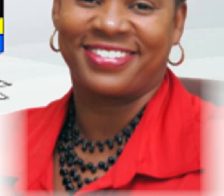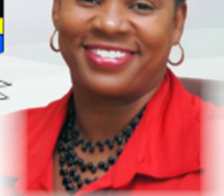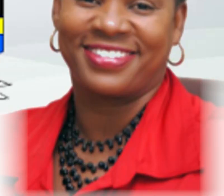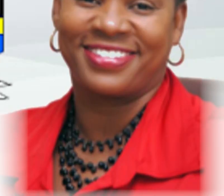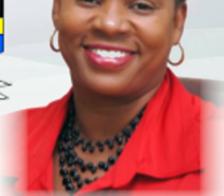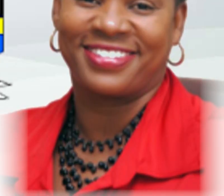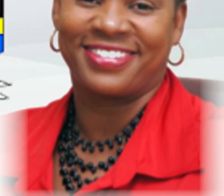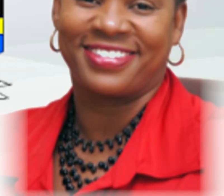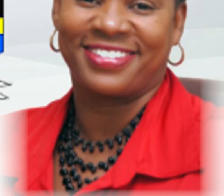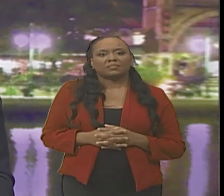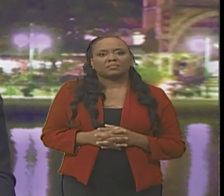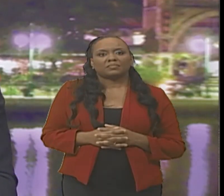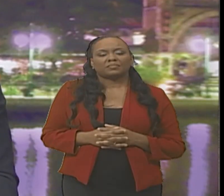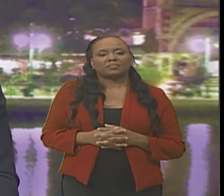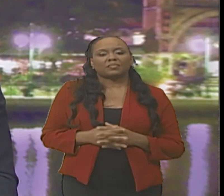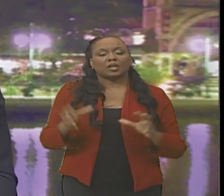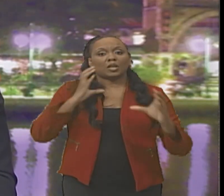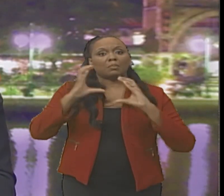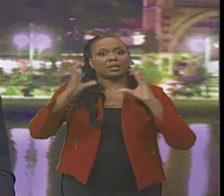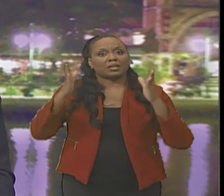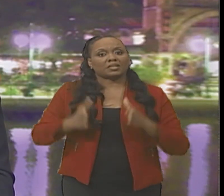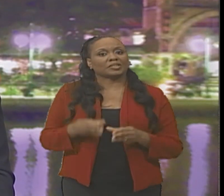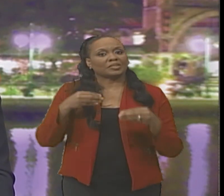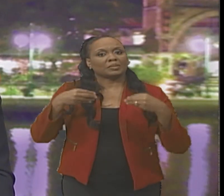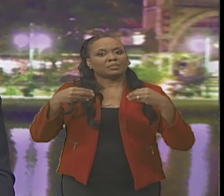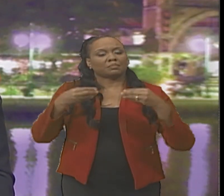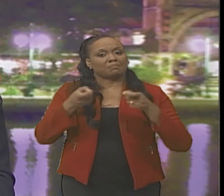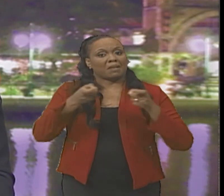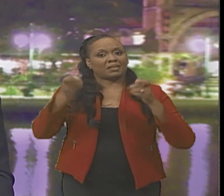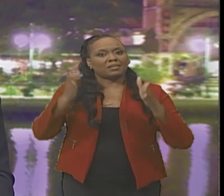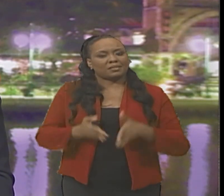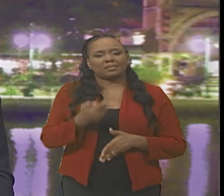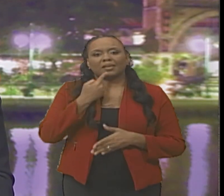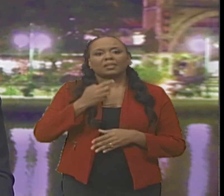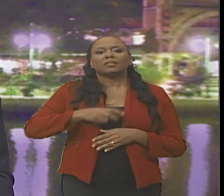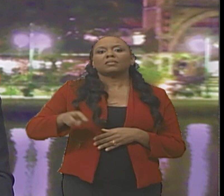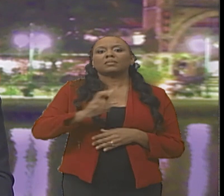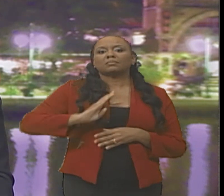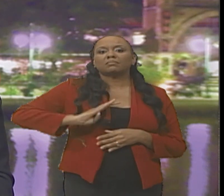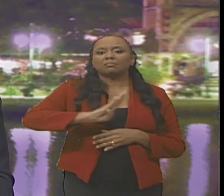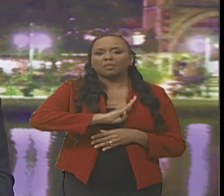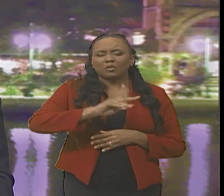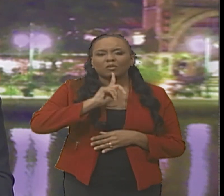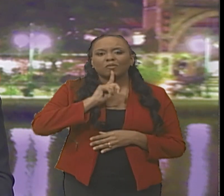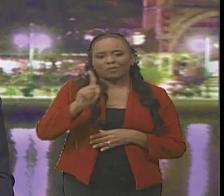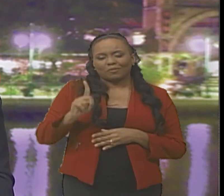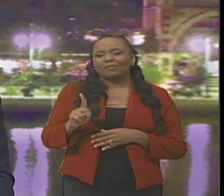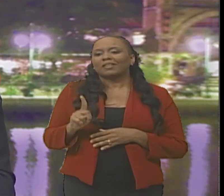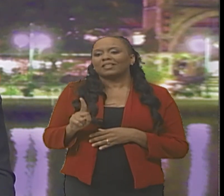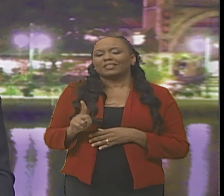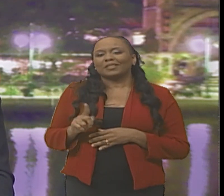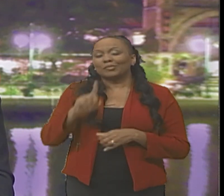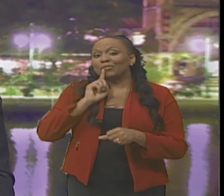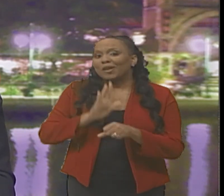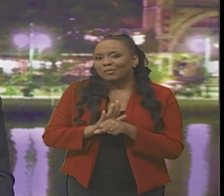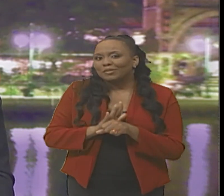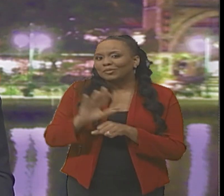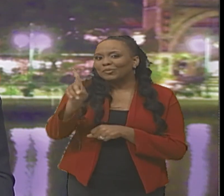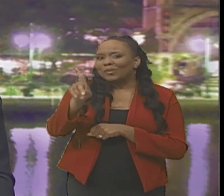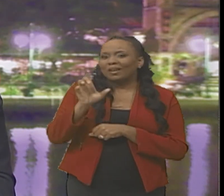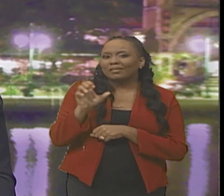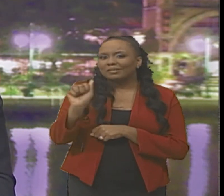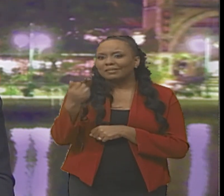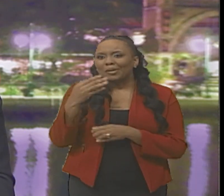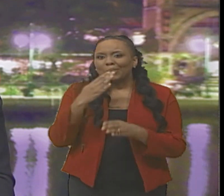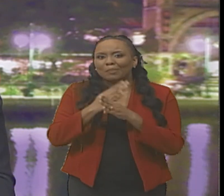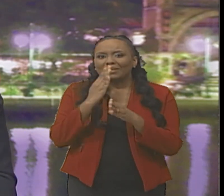island. Ms. Holder went on to reveal that the Transport Board has eclipsed its promised target of 110 buses